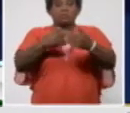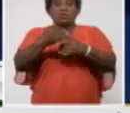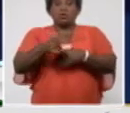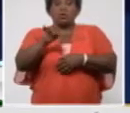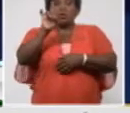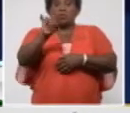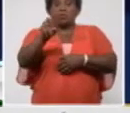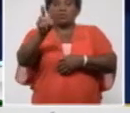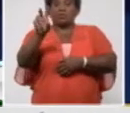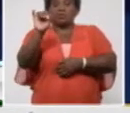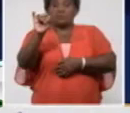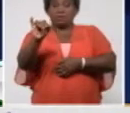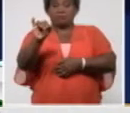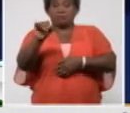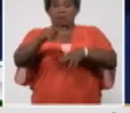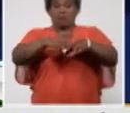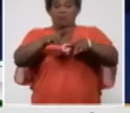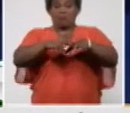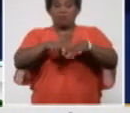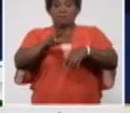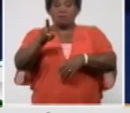487 in Manuel Fajardo Hospital,